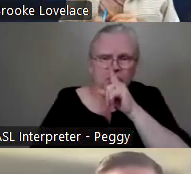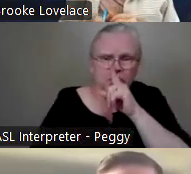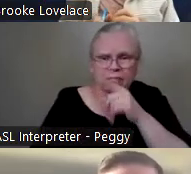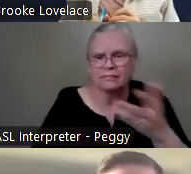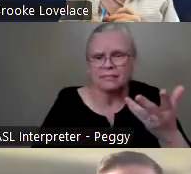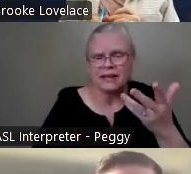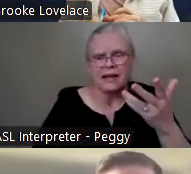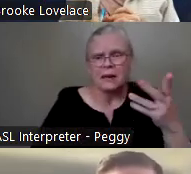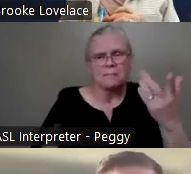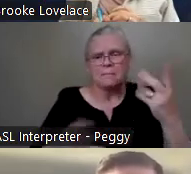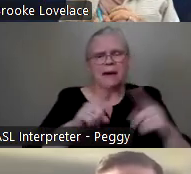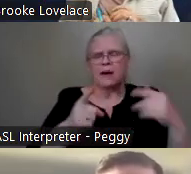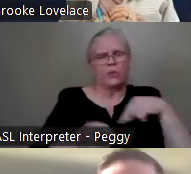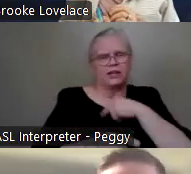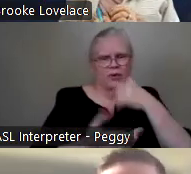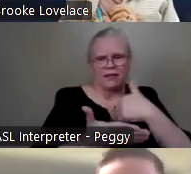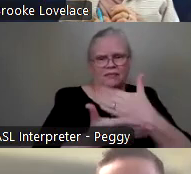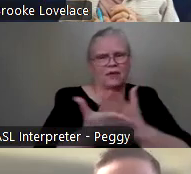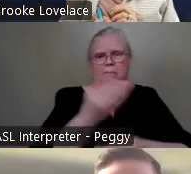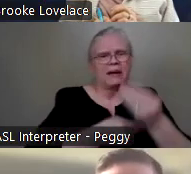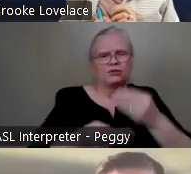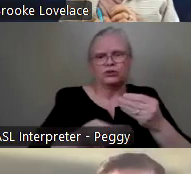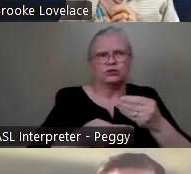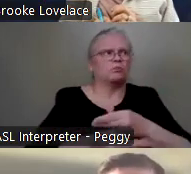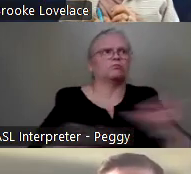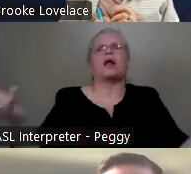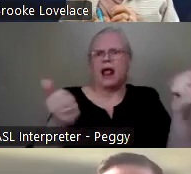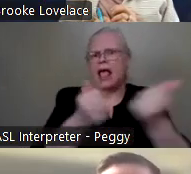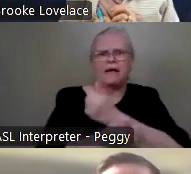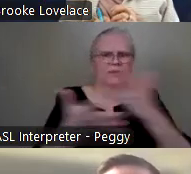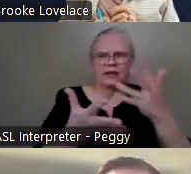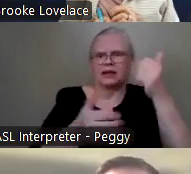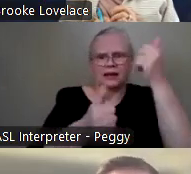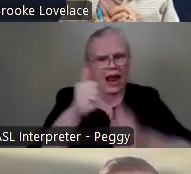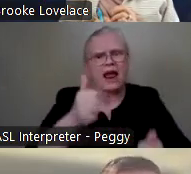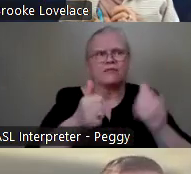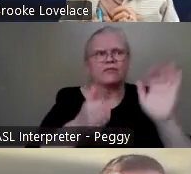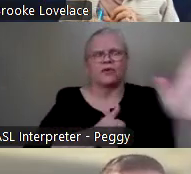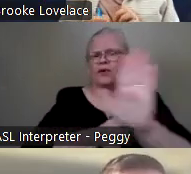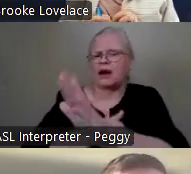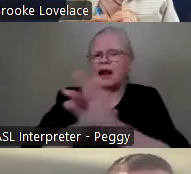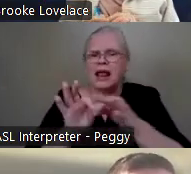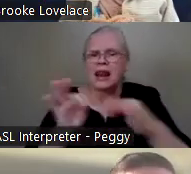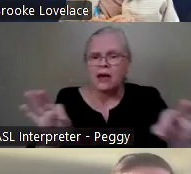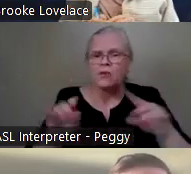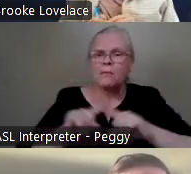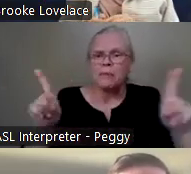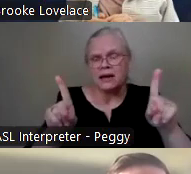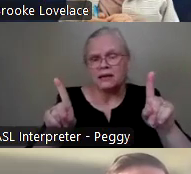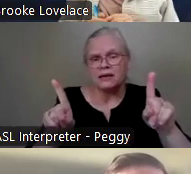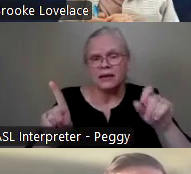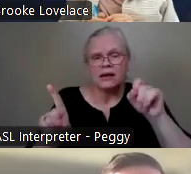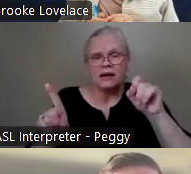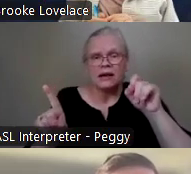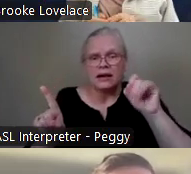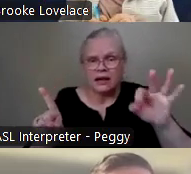the budget or the scale to be able to just provide all our material in every language people might need, but we still want to make sure we're, if and when we can, we're reaching out and